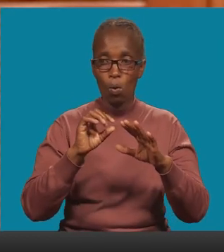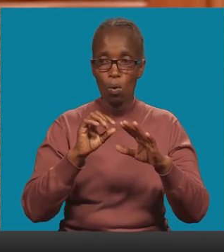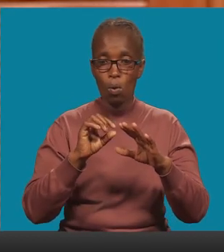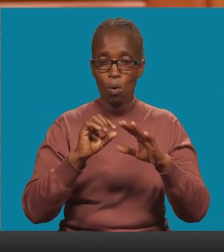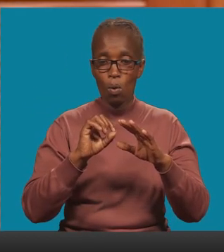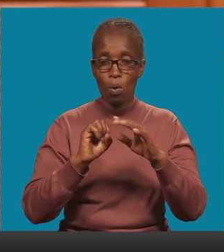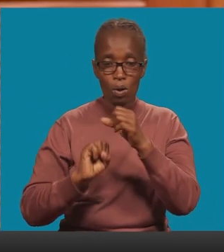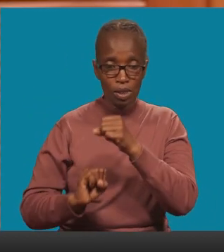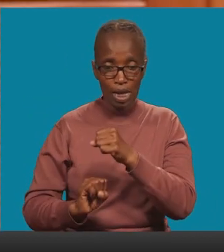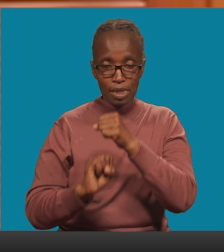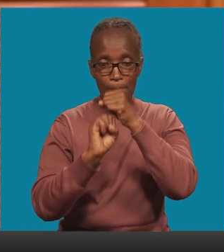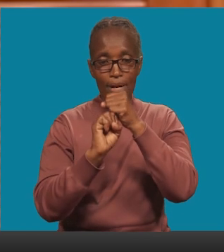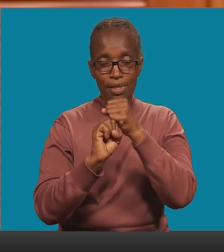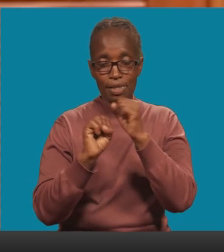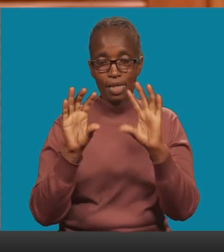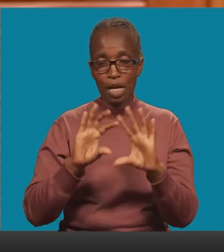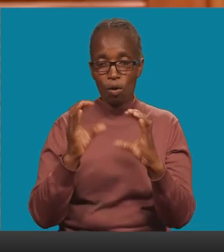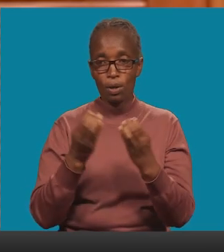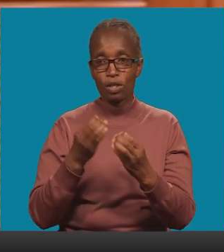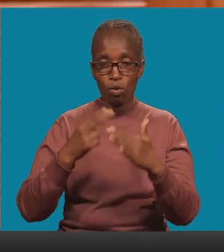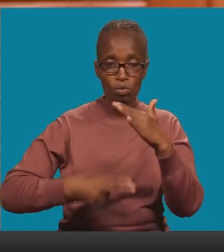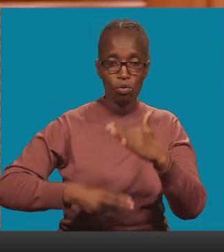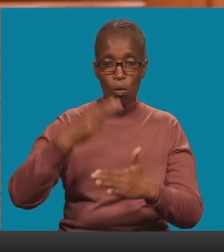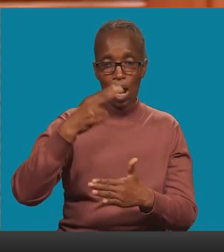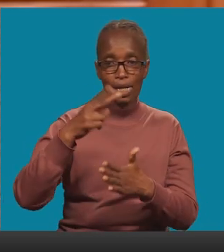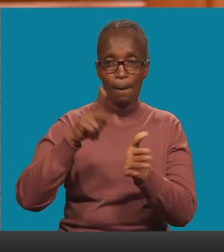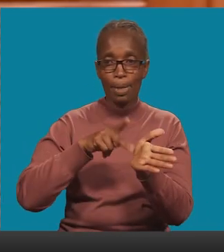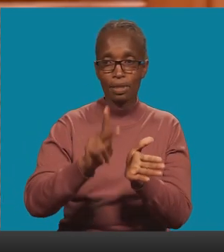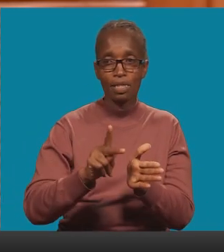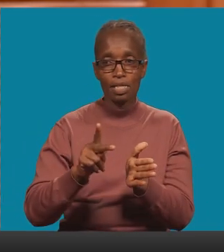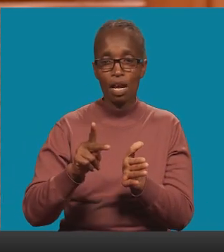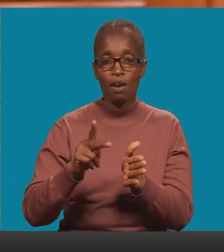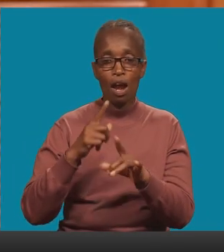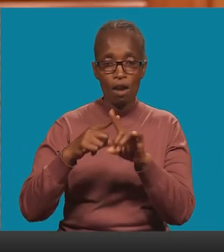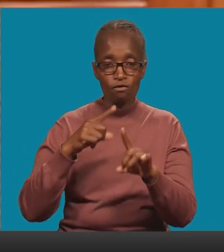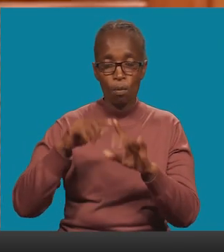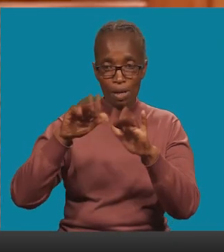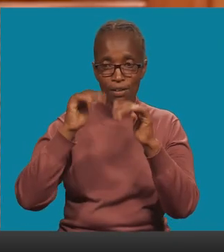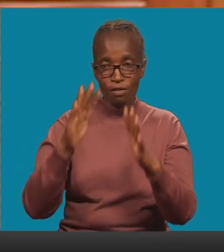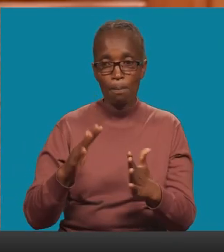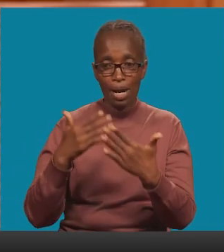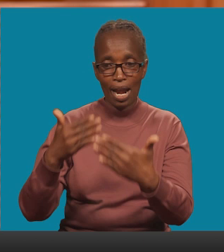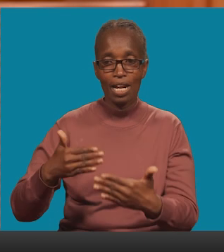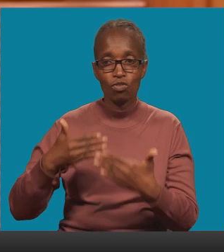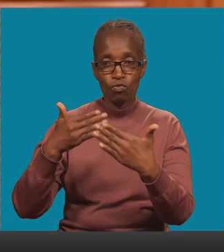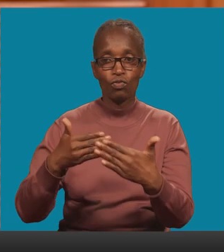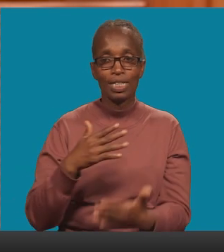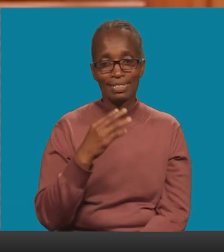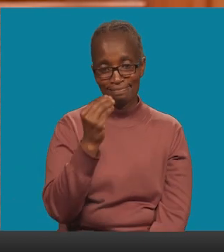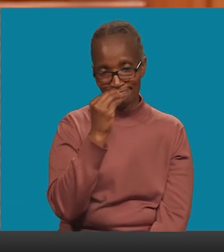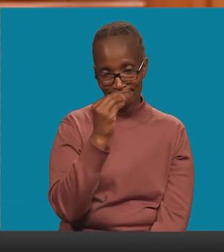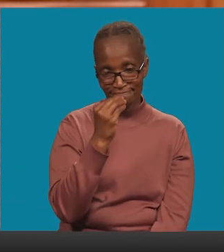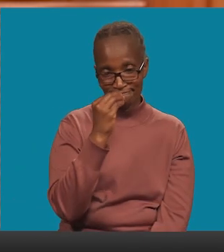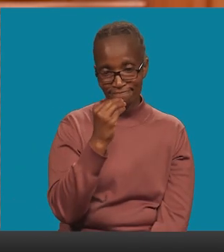and commit higher purchases from the local farmer to feed these communities.